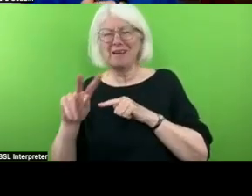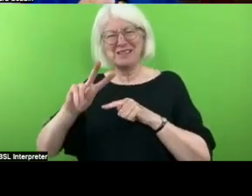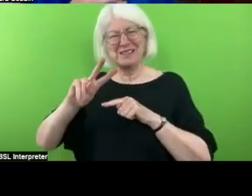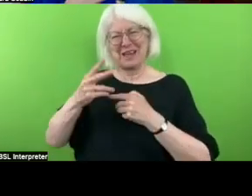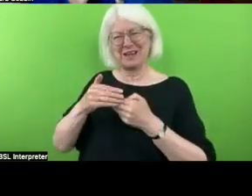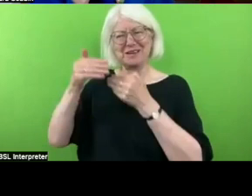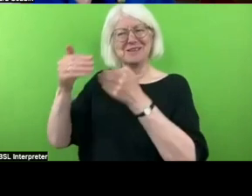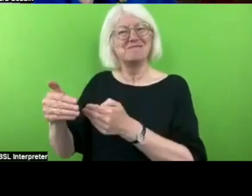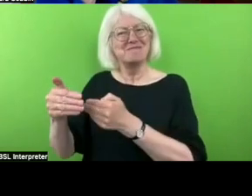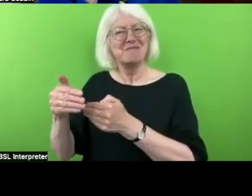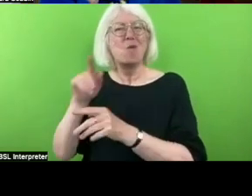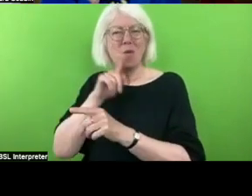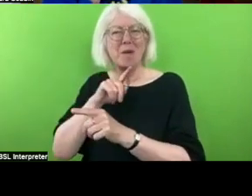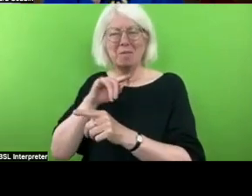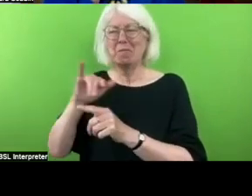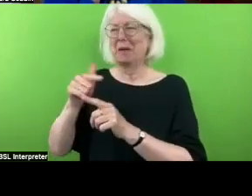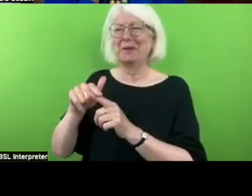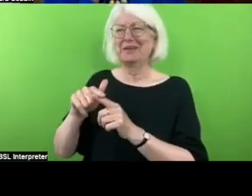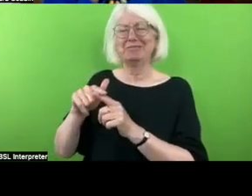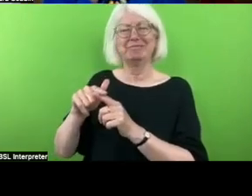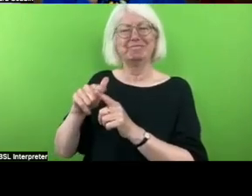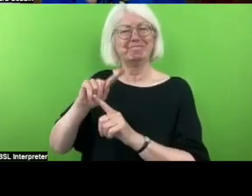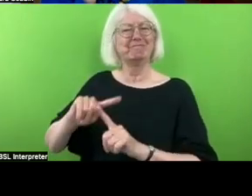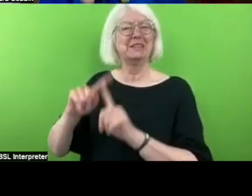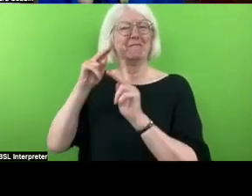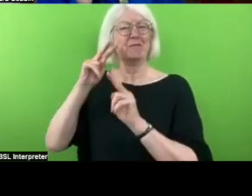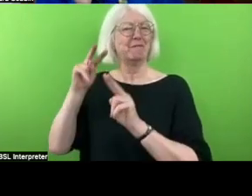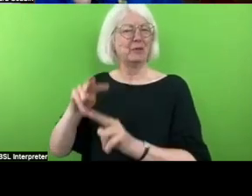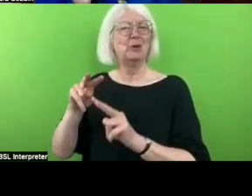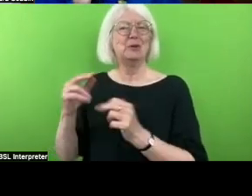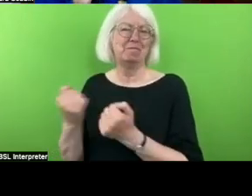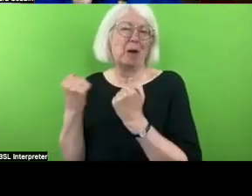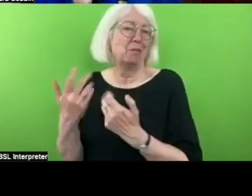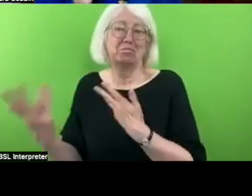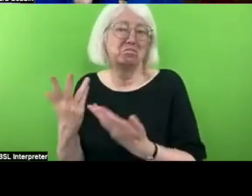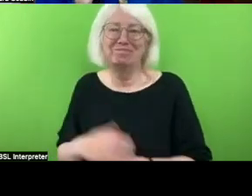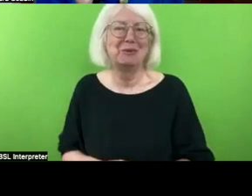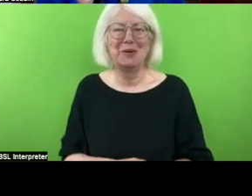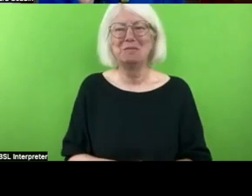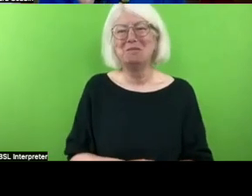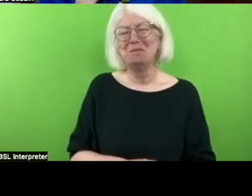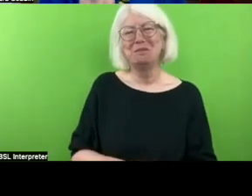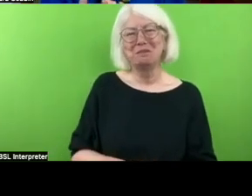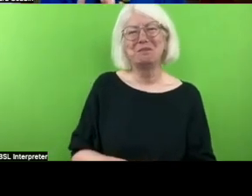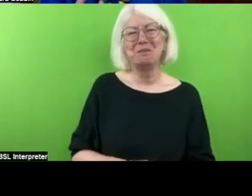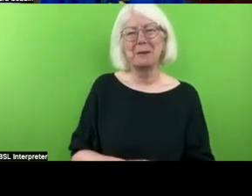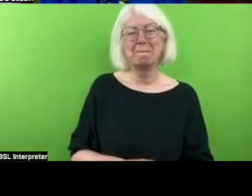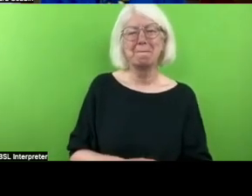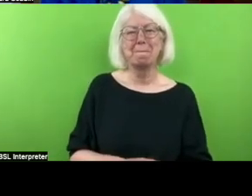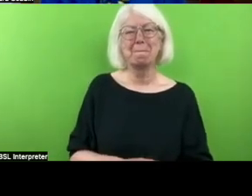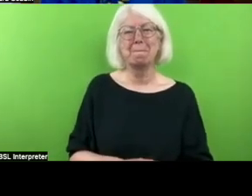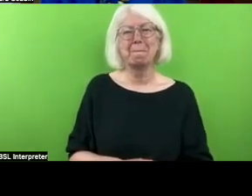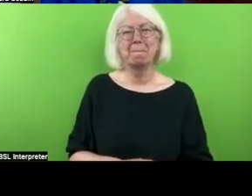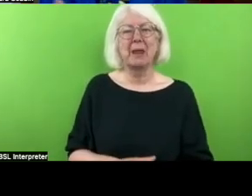generation who may well be experiencing power different and might have something different to say to us if we were to ask. And in terms of